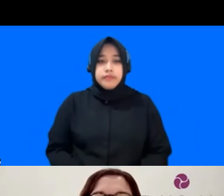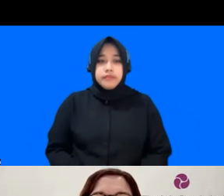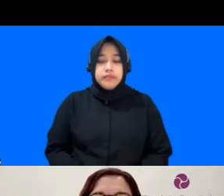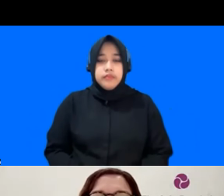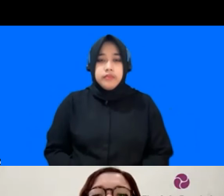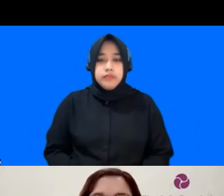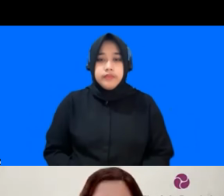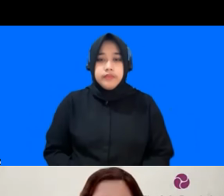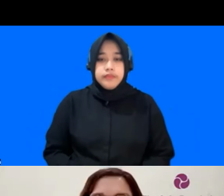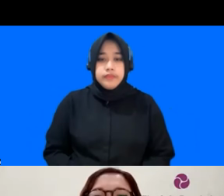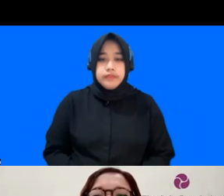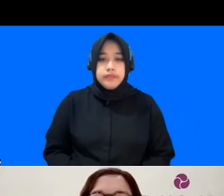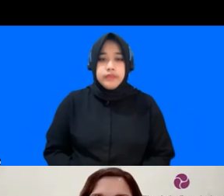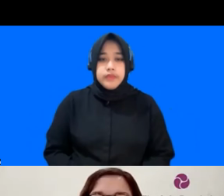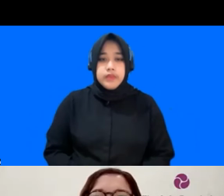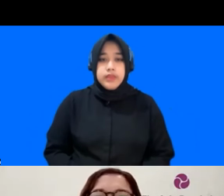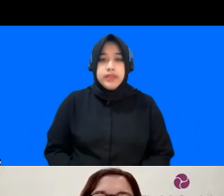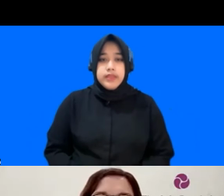screen.